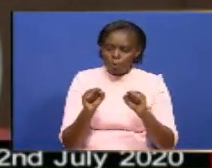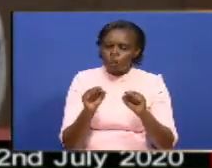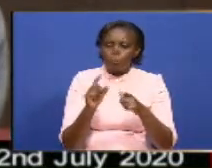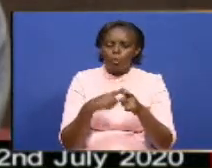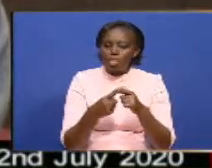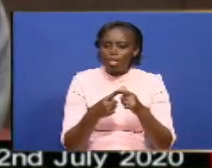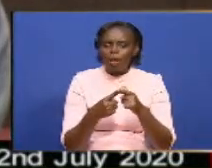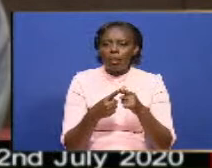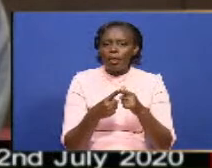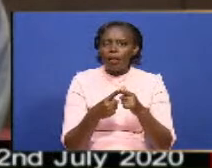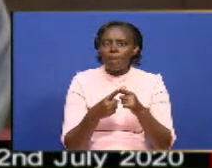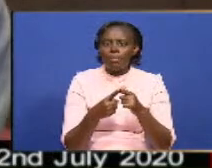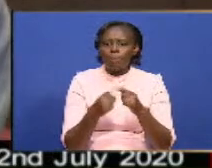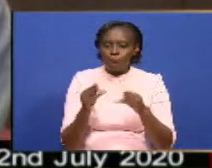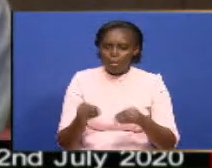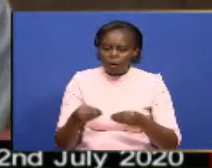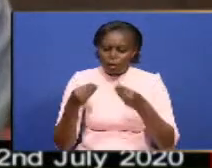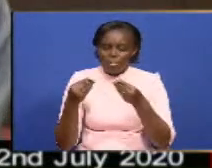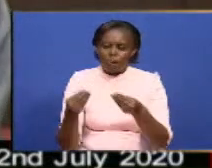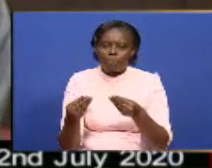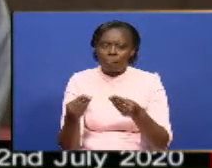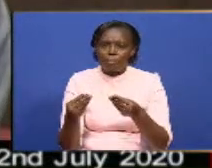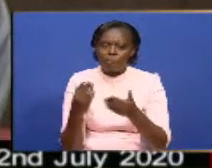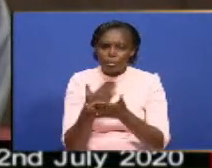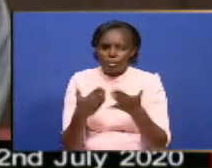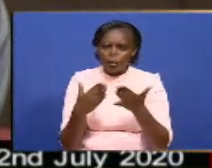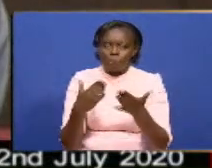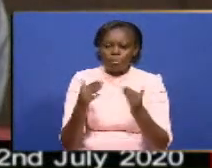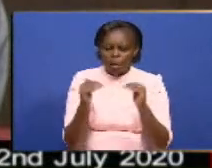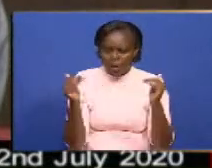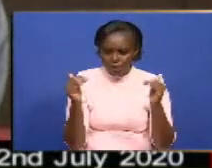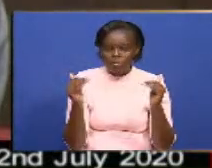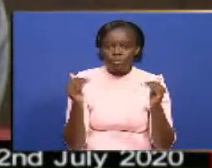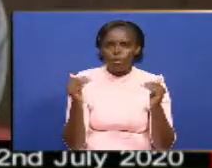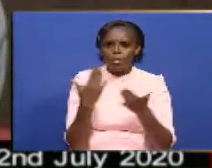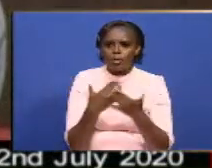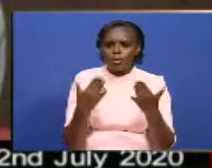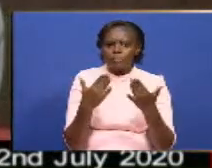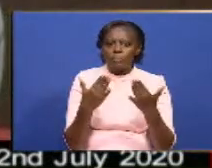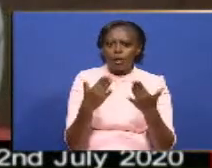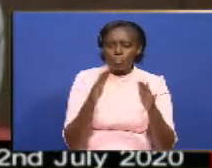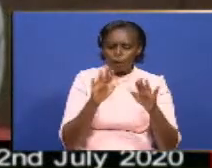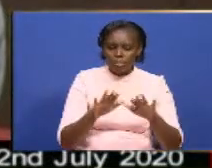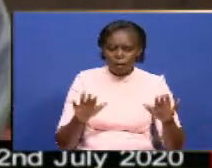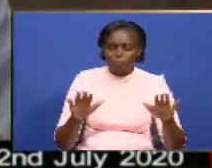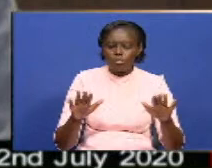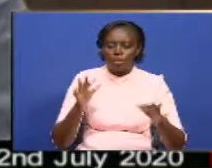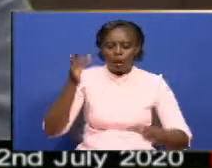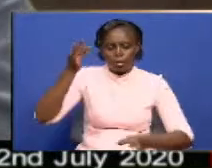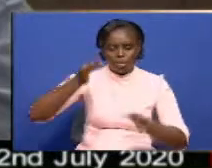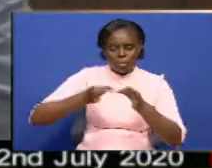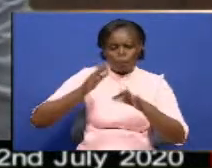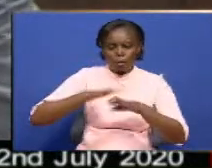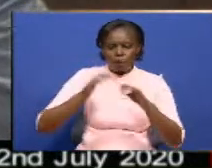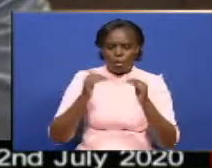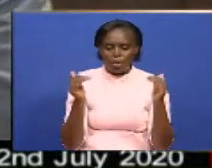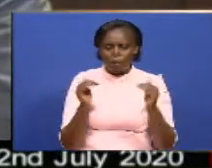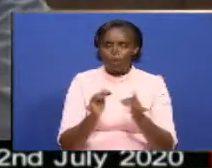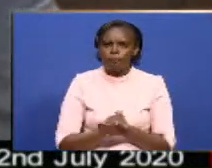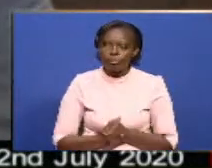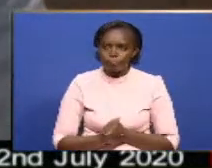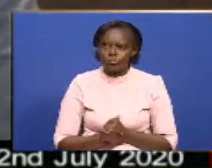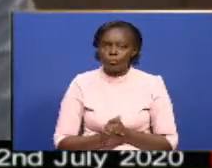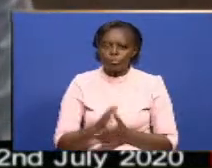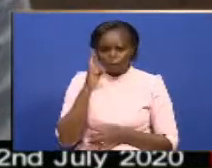be granted at a certain stage some resettlement depending on the level.